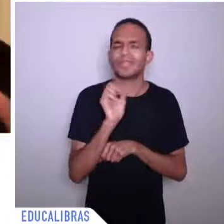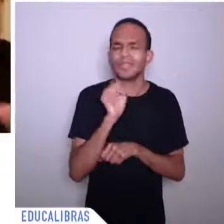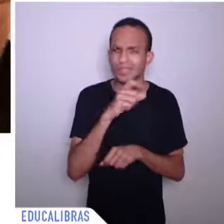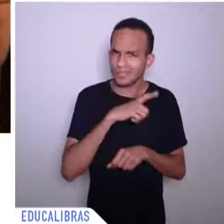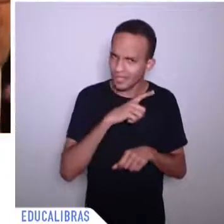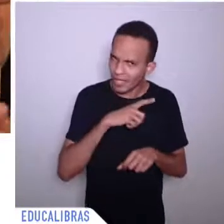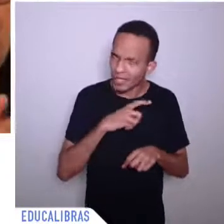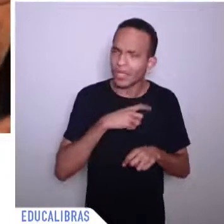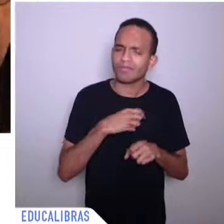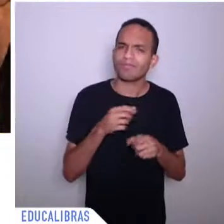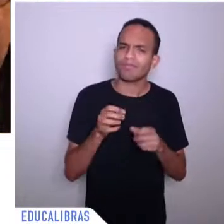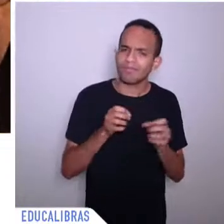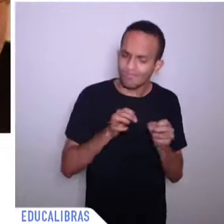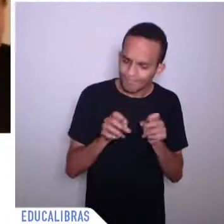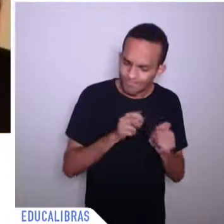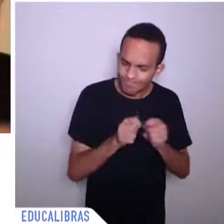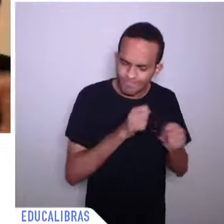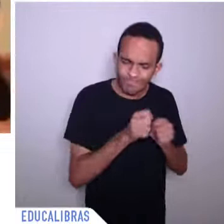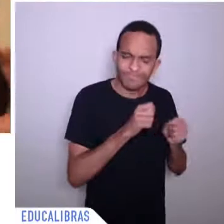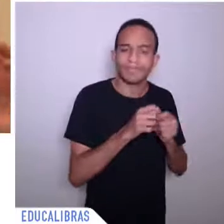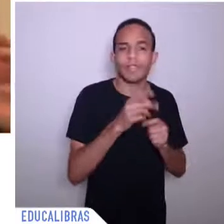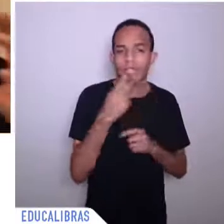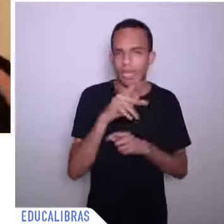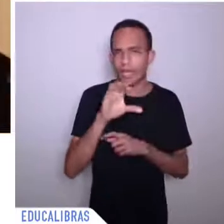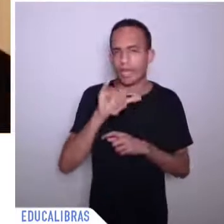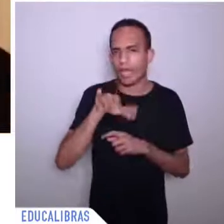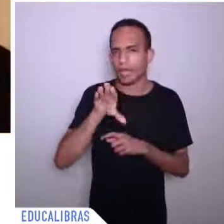using them don't it doesn't mean they don't exist.